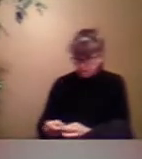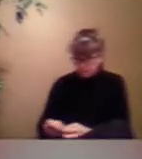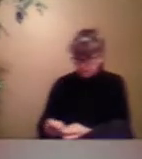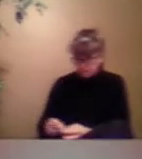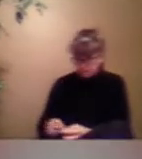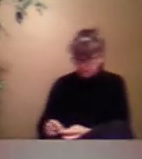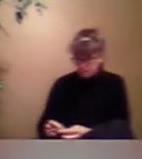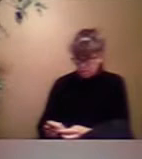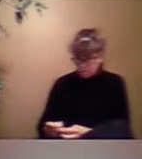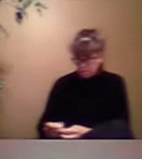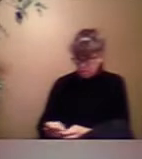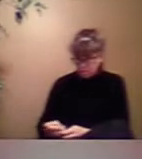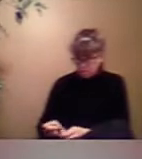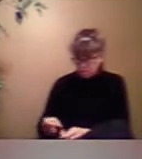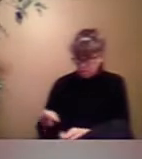PowerPoint presentation.